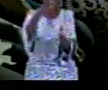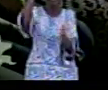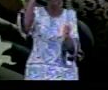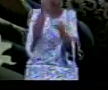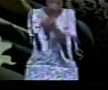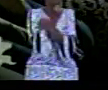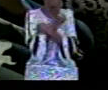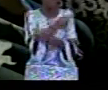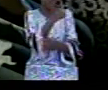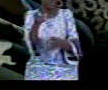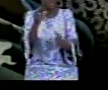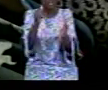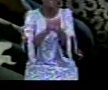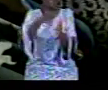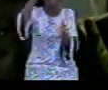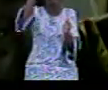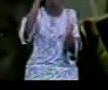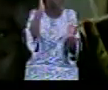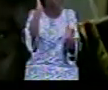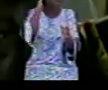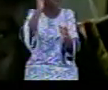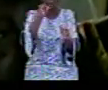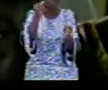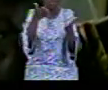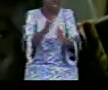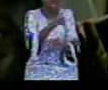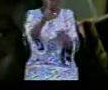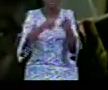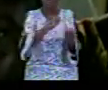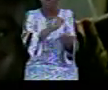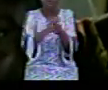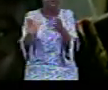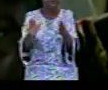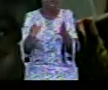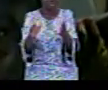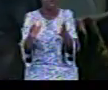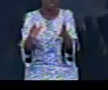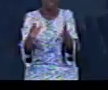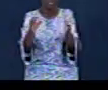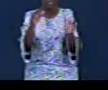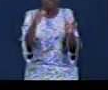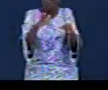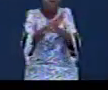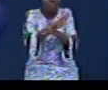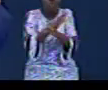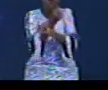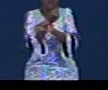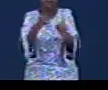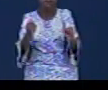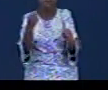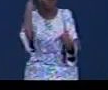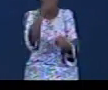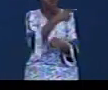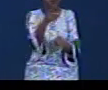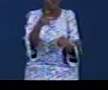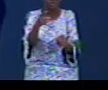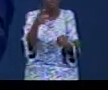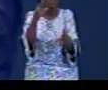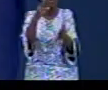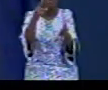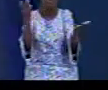the good news? That he offers free salvation, full salvation unto you. What's the good news?